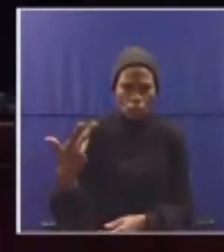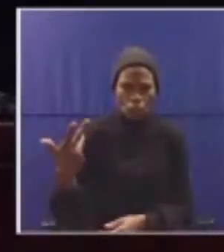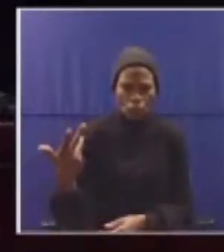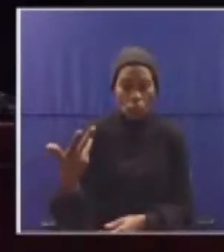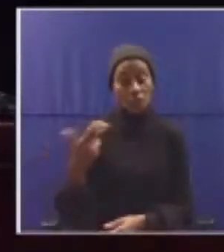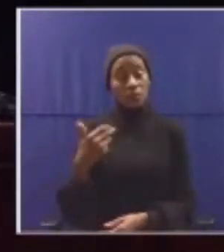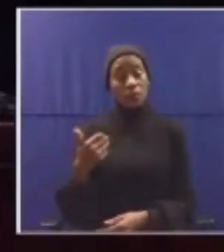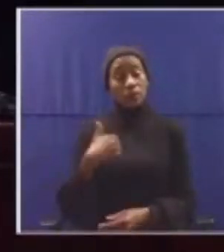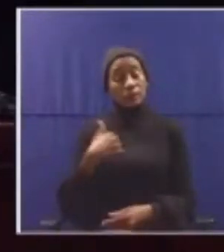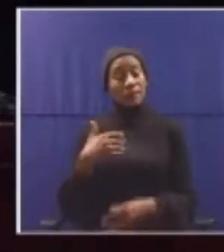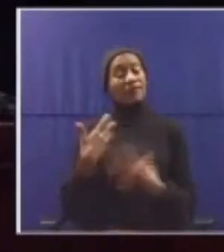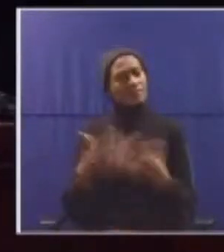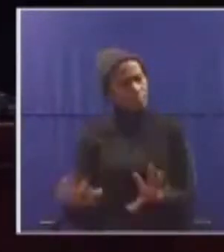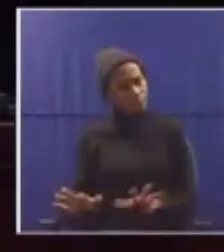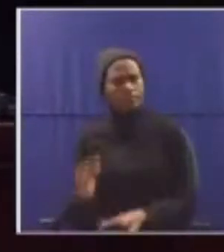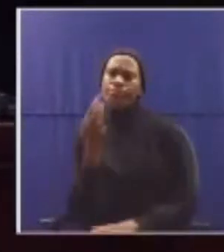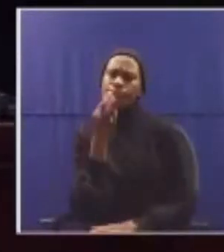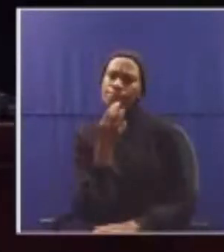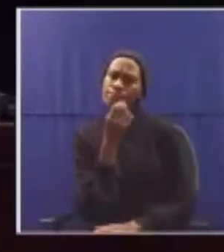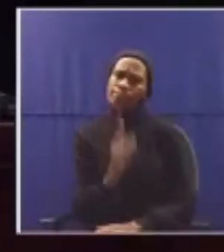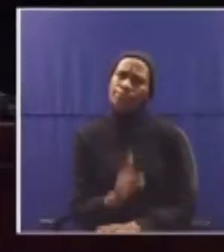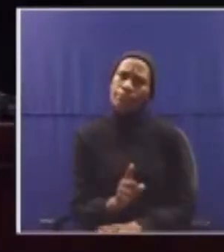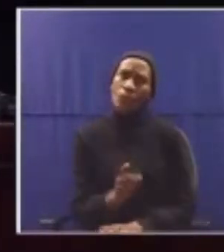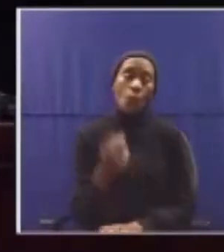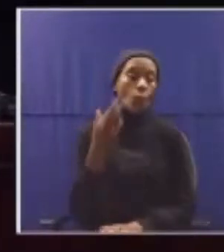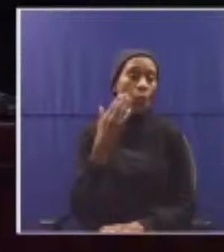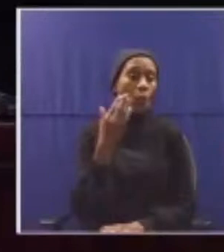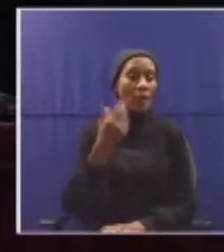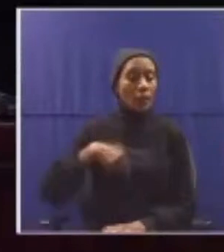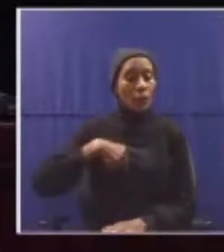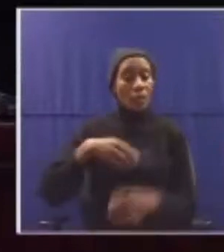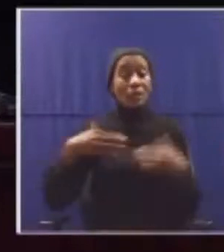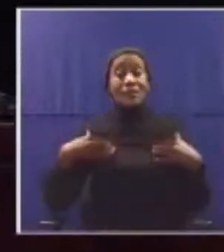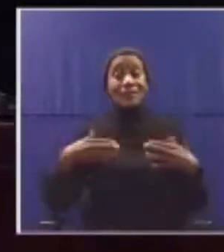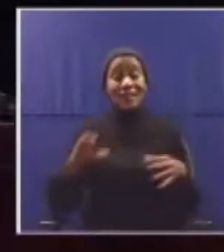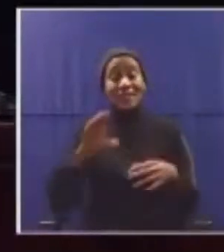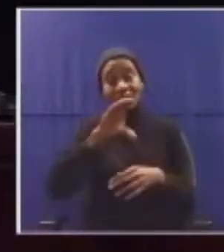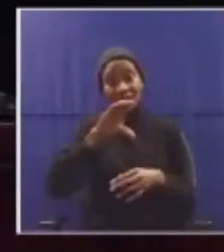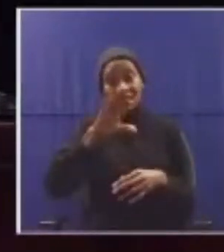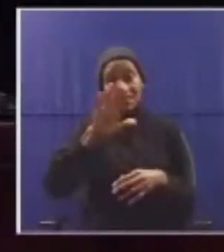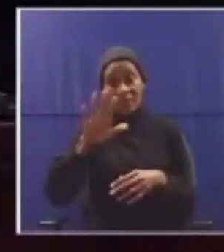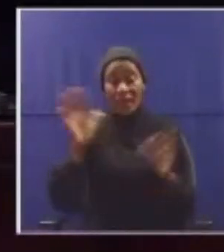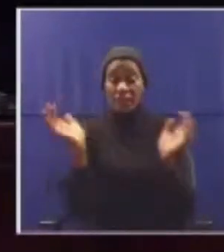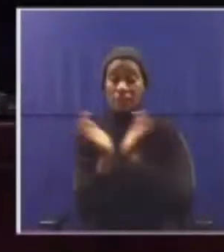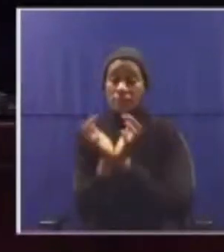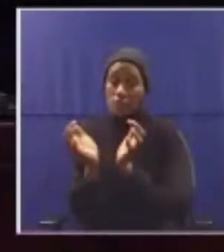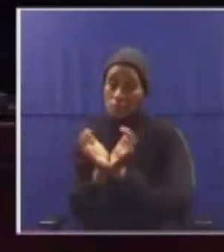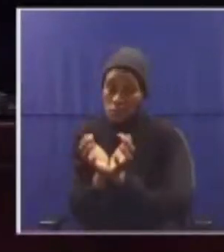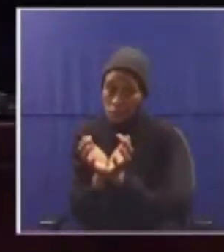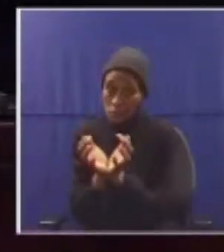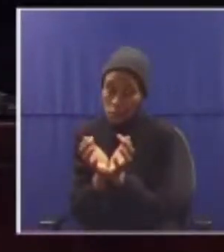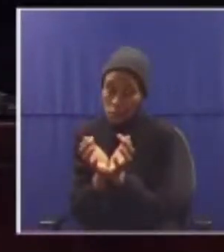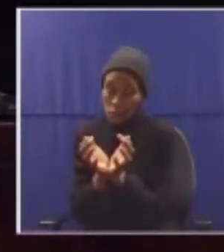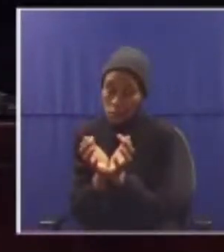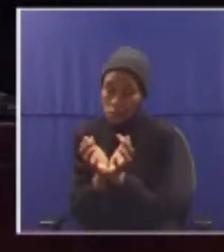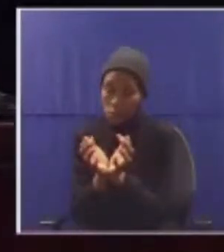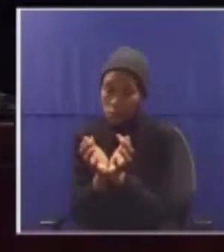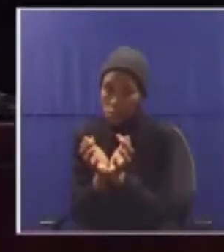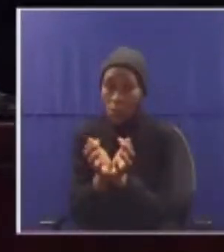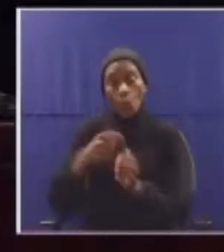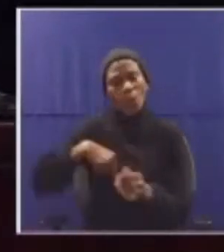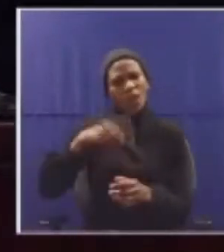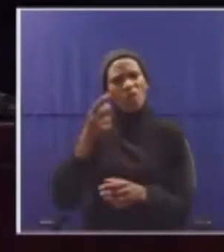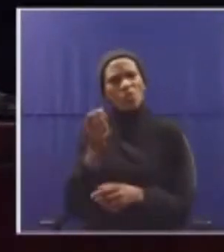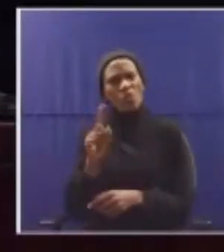I said earlier that when we convene the meeting of C5, one of the things we'll be